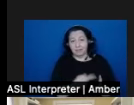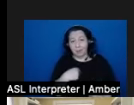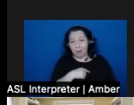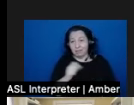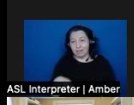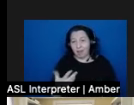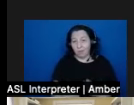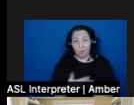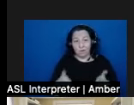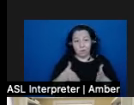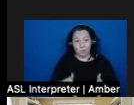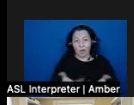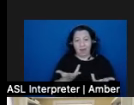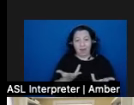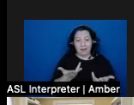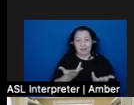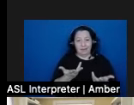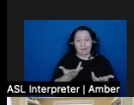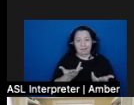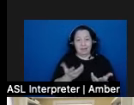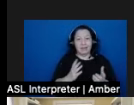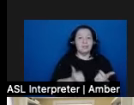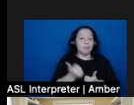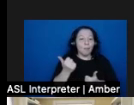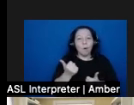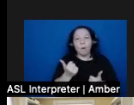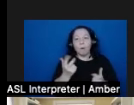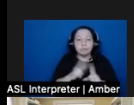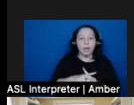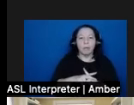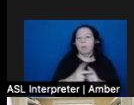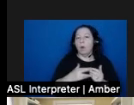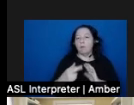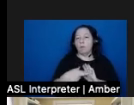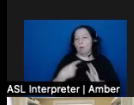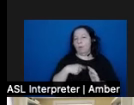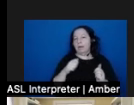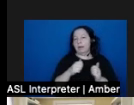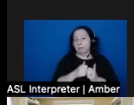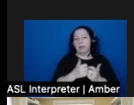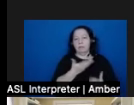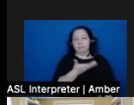however that makes sense in the role that we might be in with them or the relationship. Next slide.